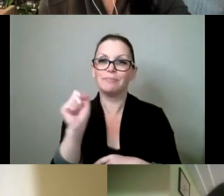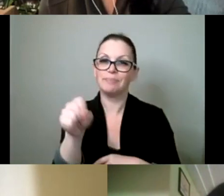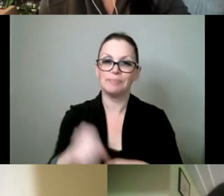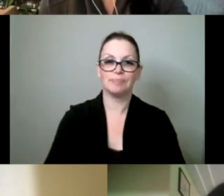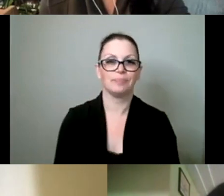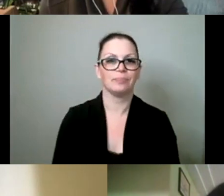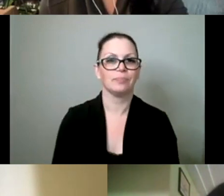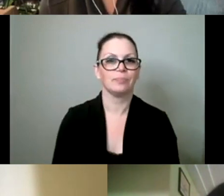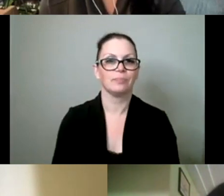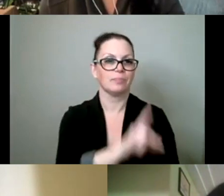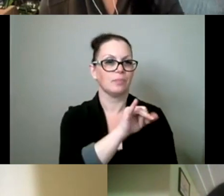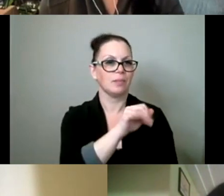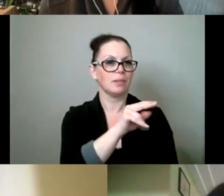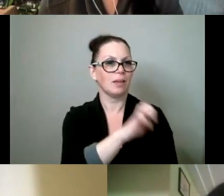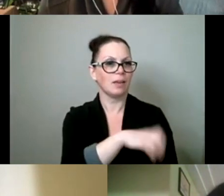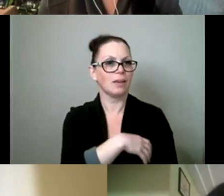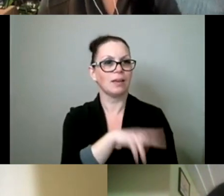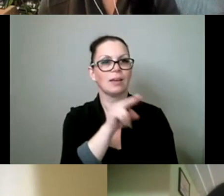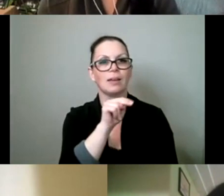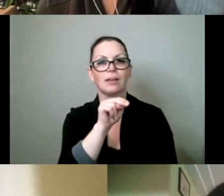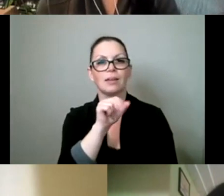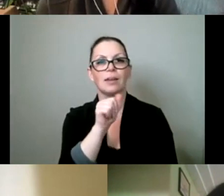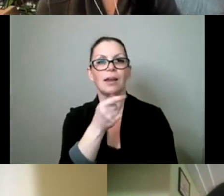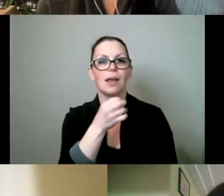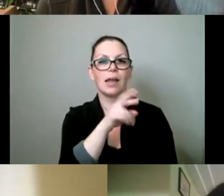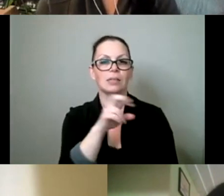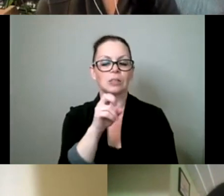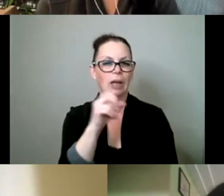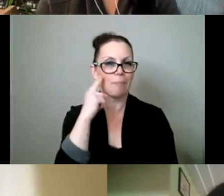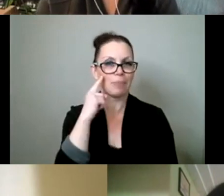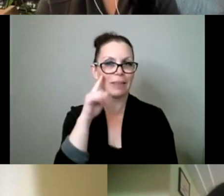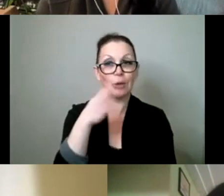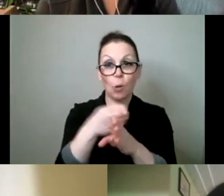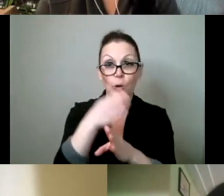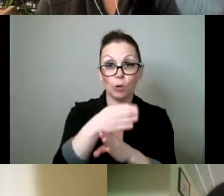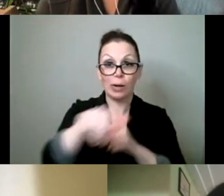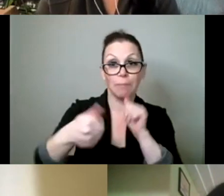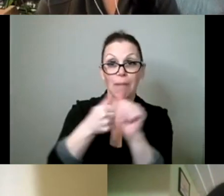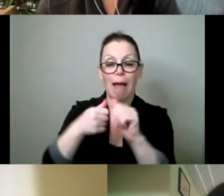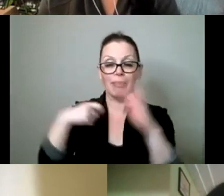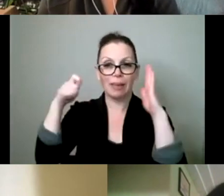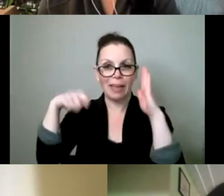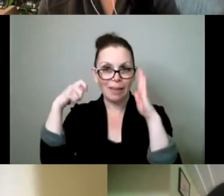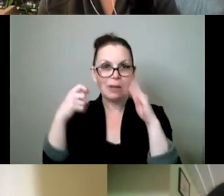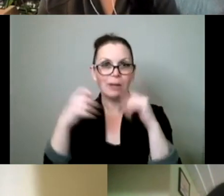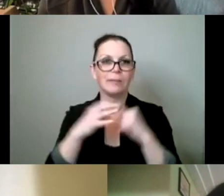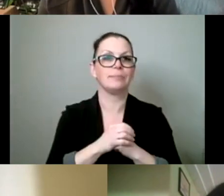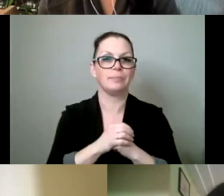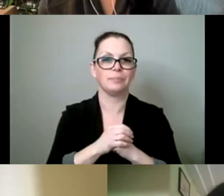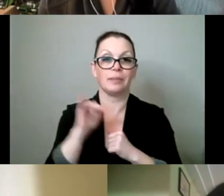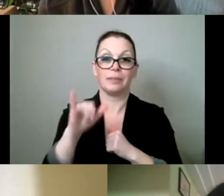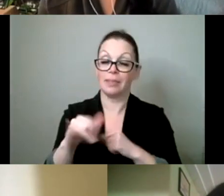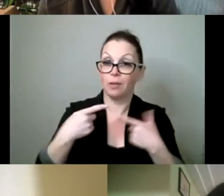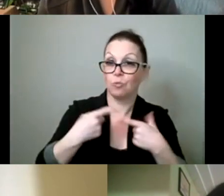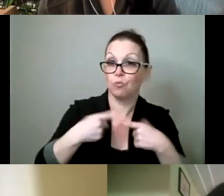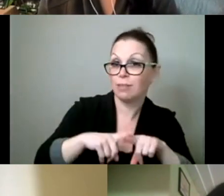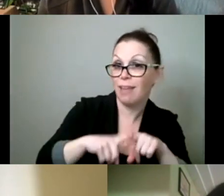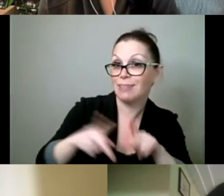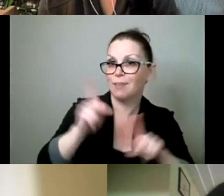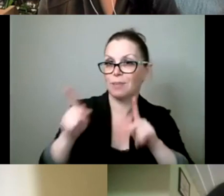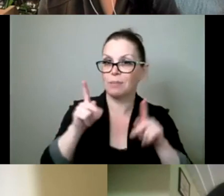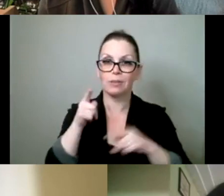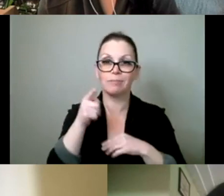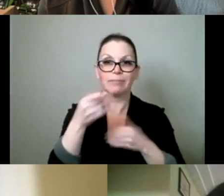So how about you, Nasreen? I'm thinking about your career behind the camera, which relies on people hiring